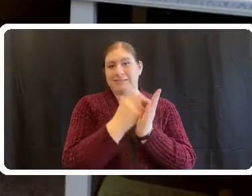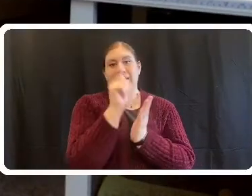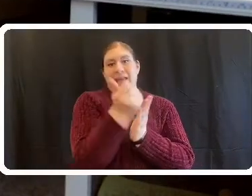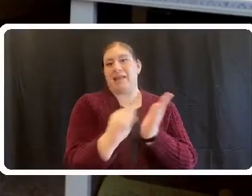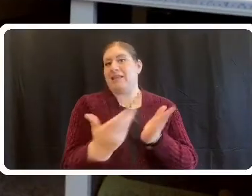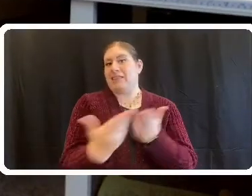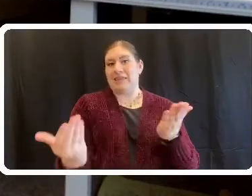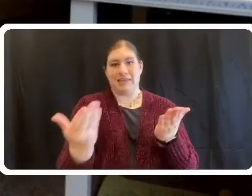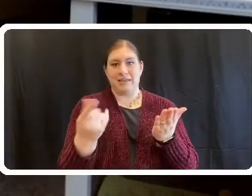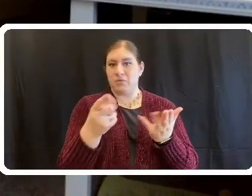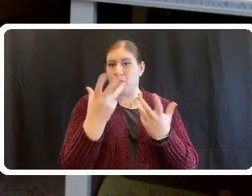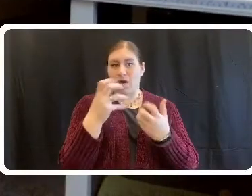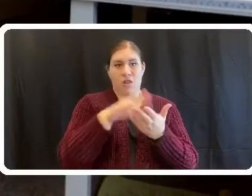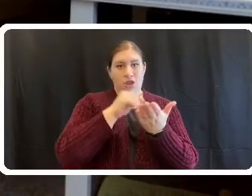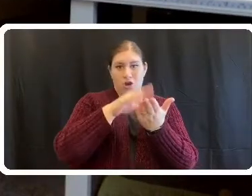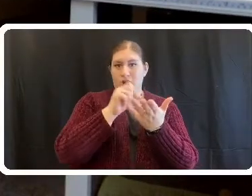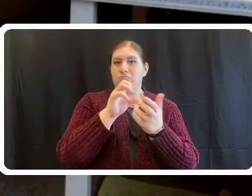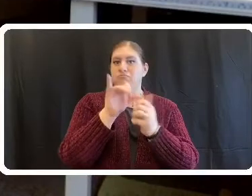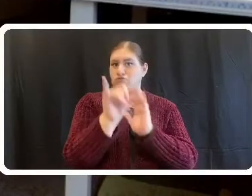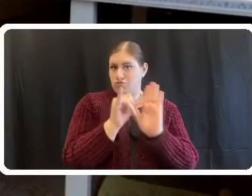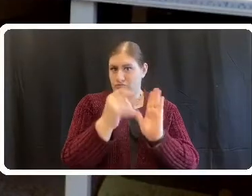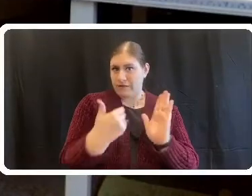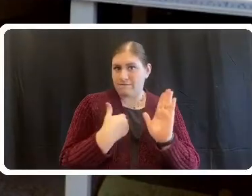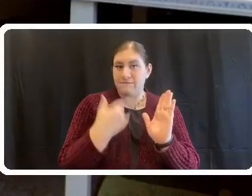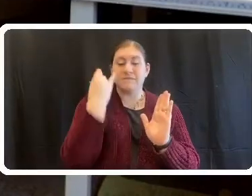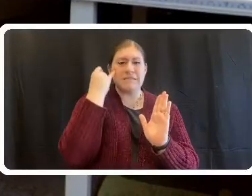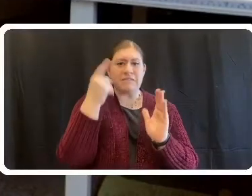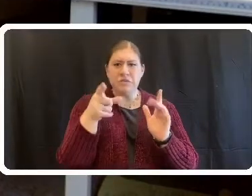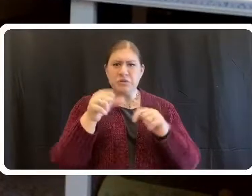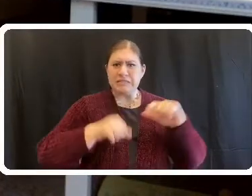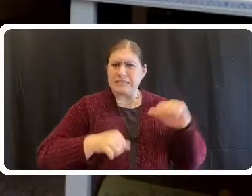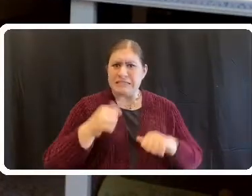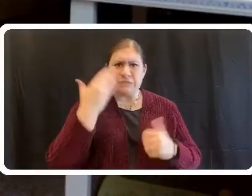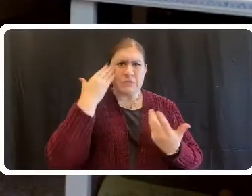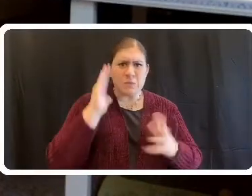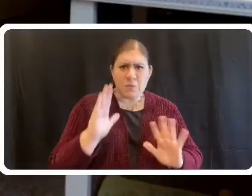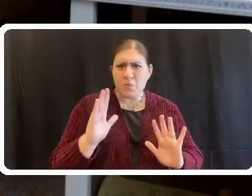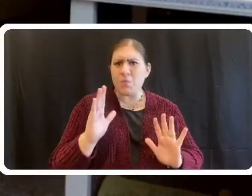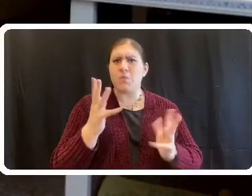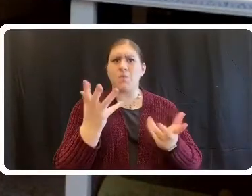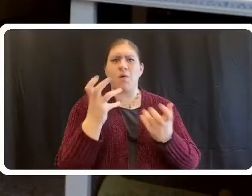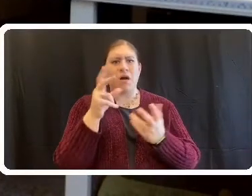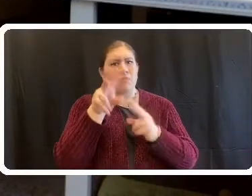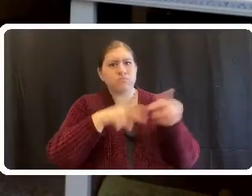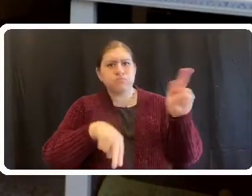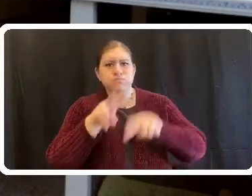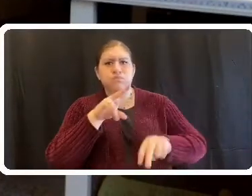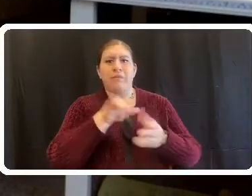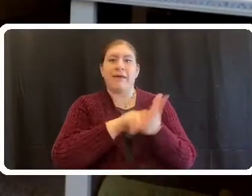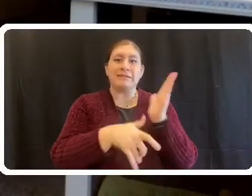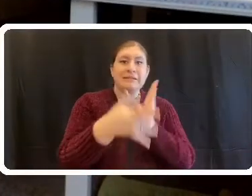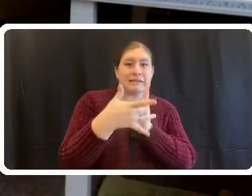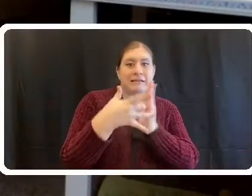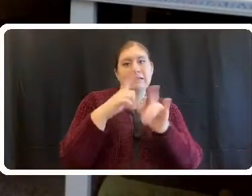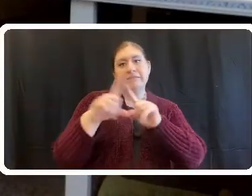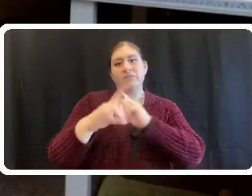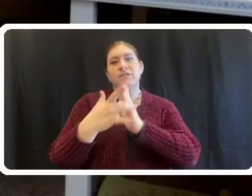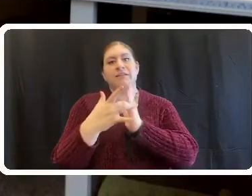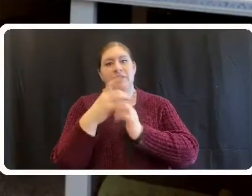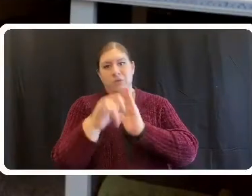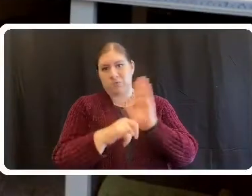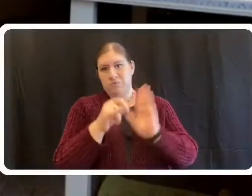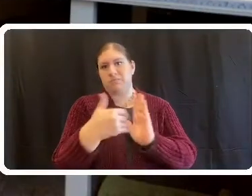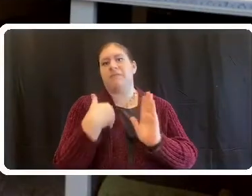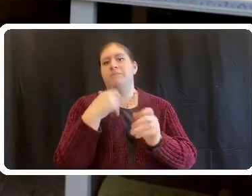paint material online. So if you're not sure and you want to look up this technique or that, there are